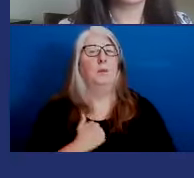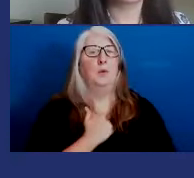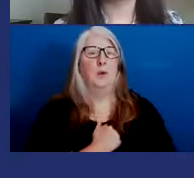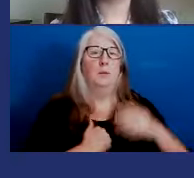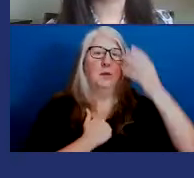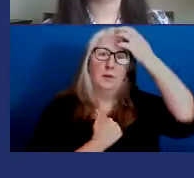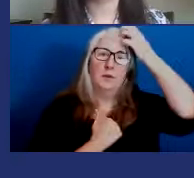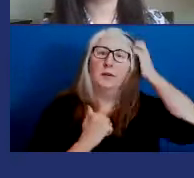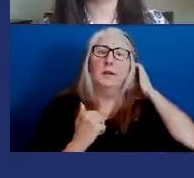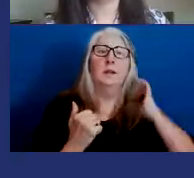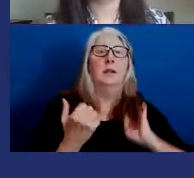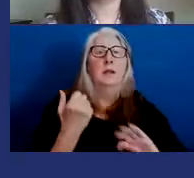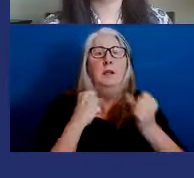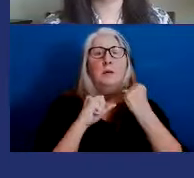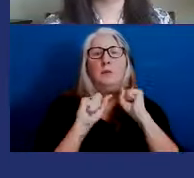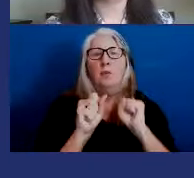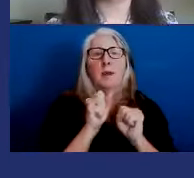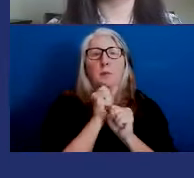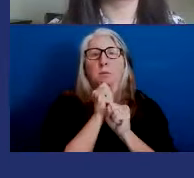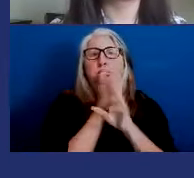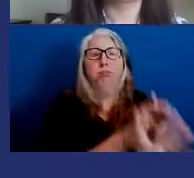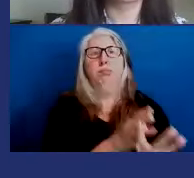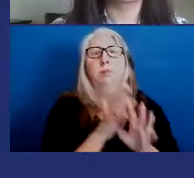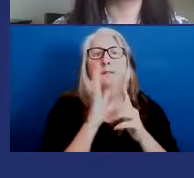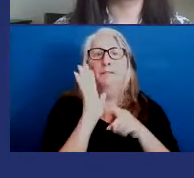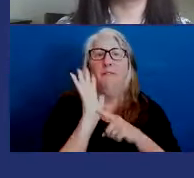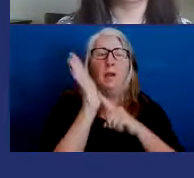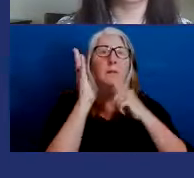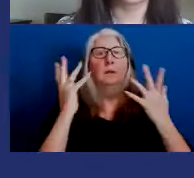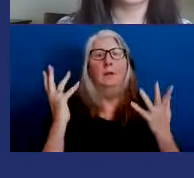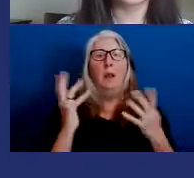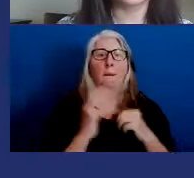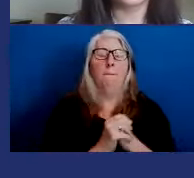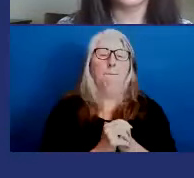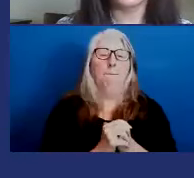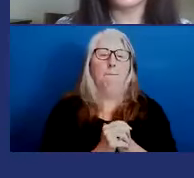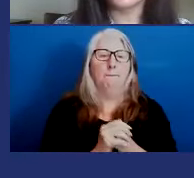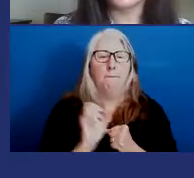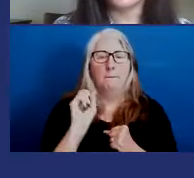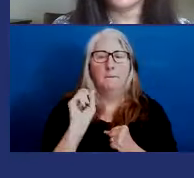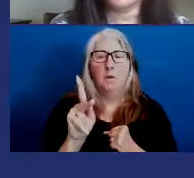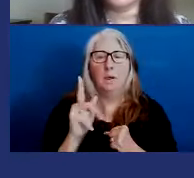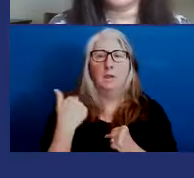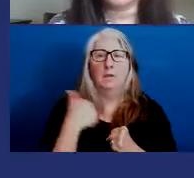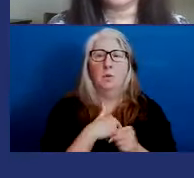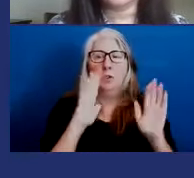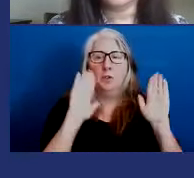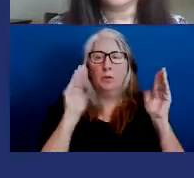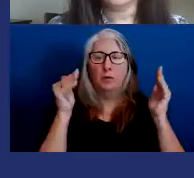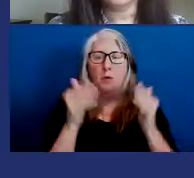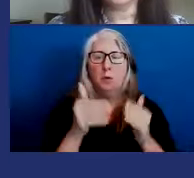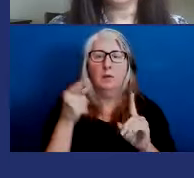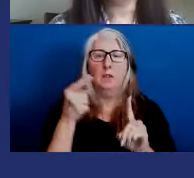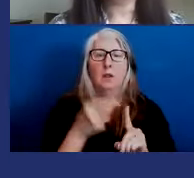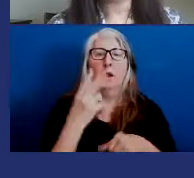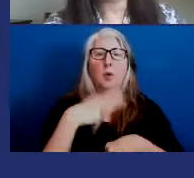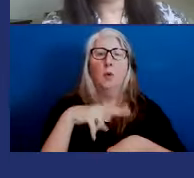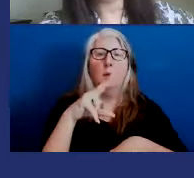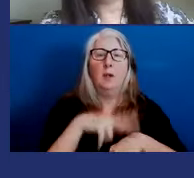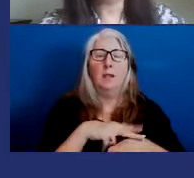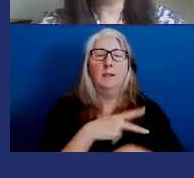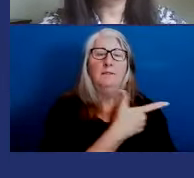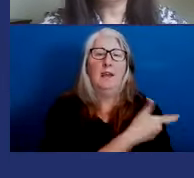was trying to fit everything in 5 minutes. So we just focusing more on normalizing